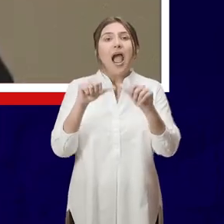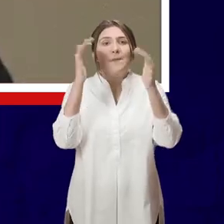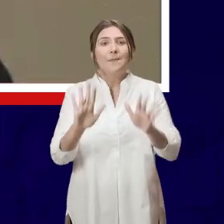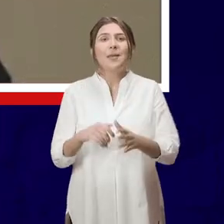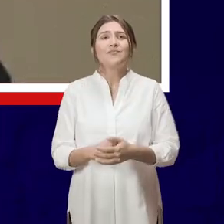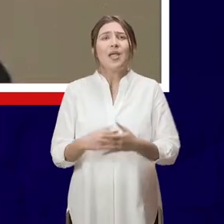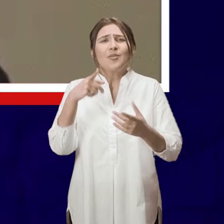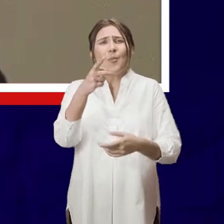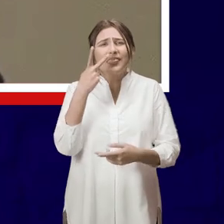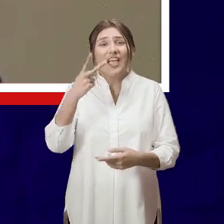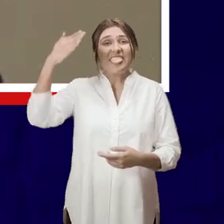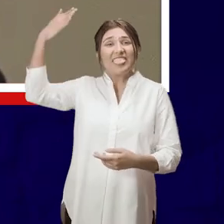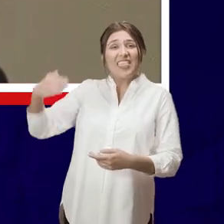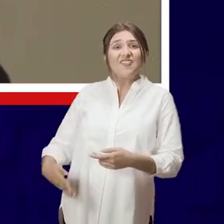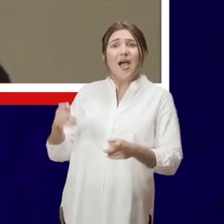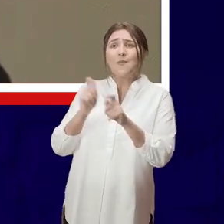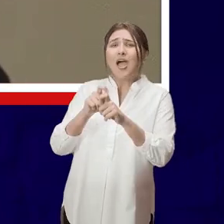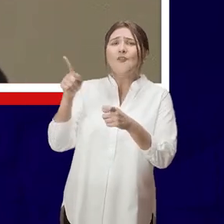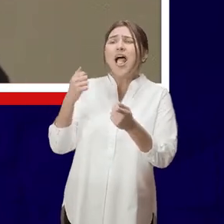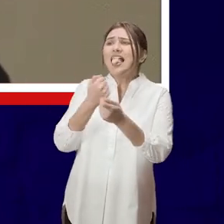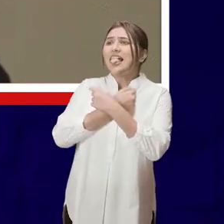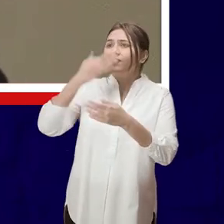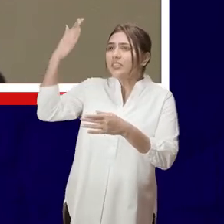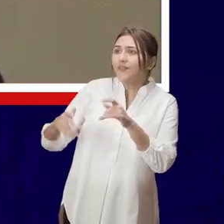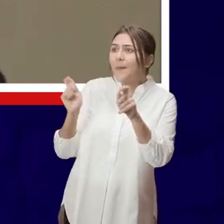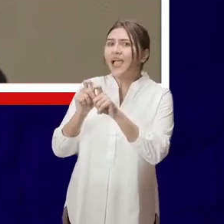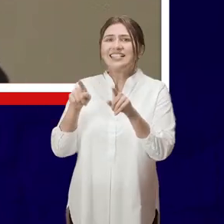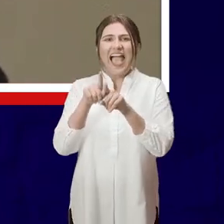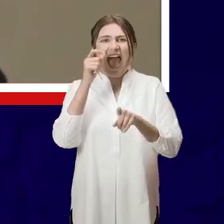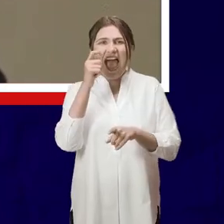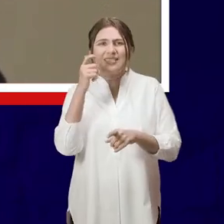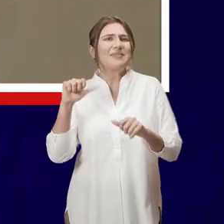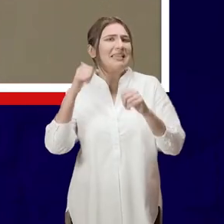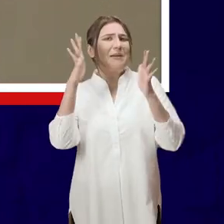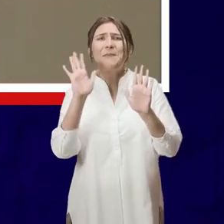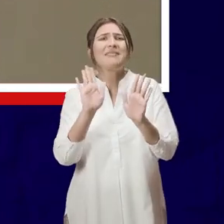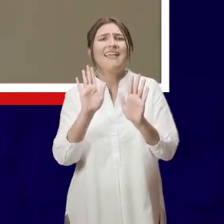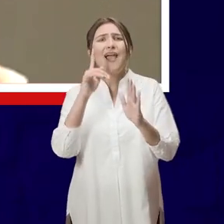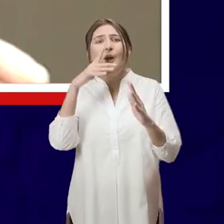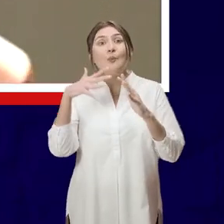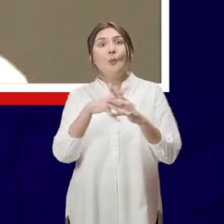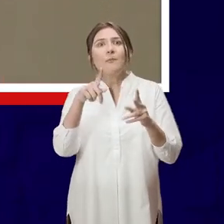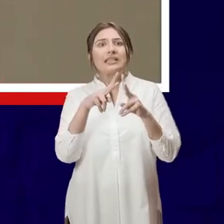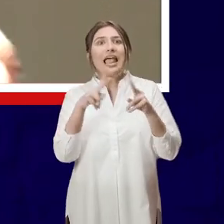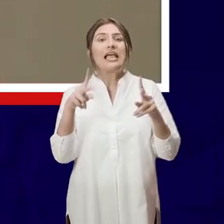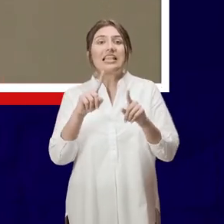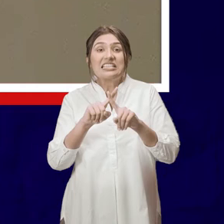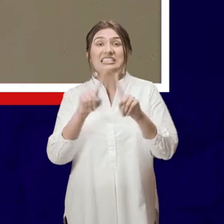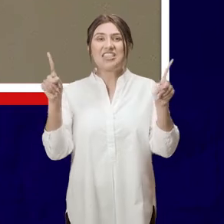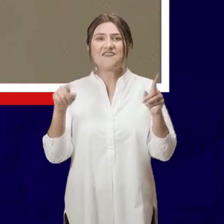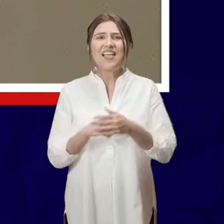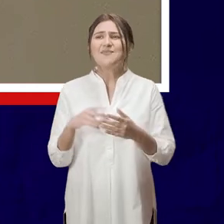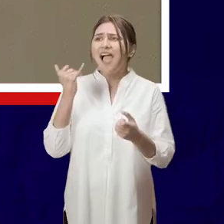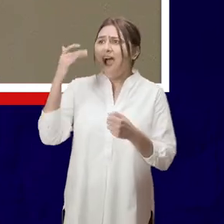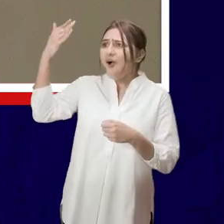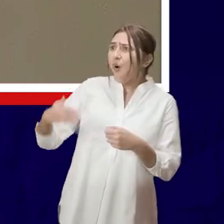is with so much love and care. It's incredible. You know, no man will ever do it that way. For them, it's so tactile. It's something that they